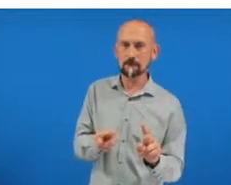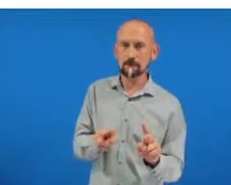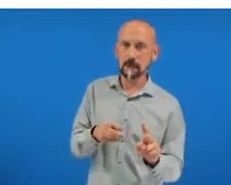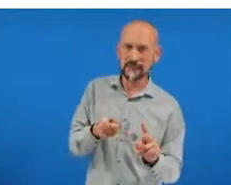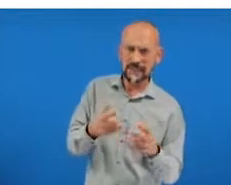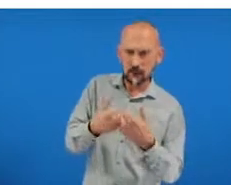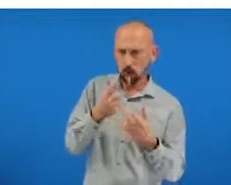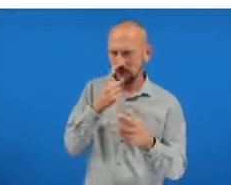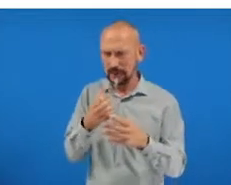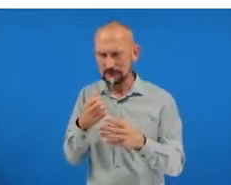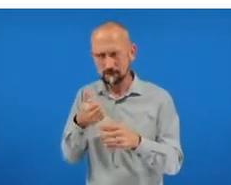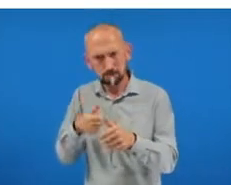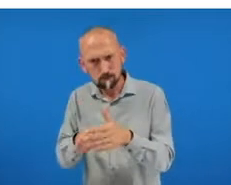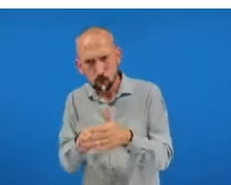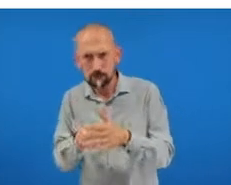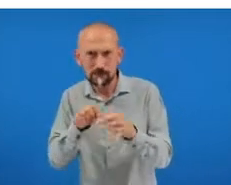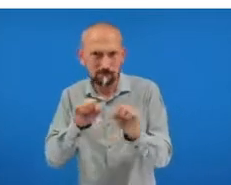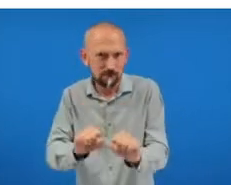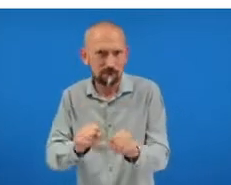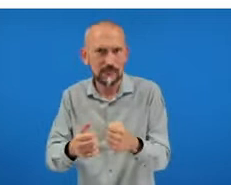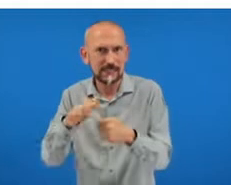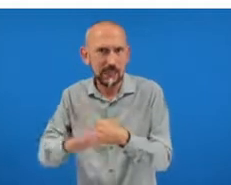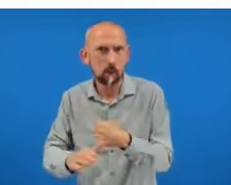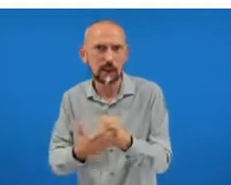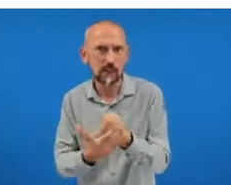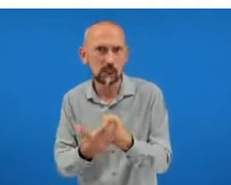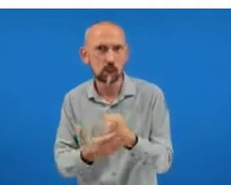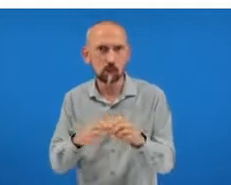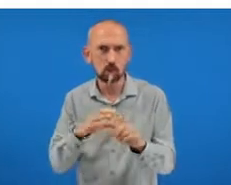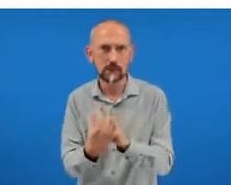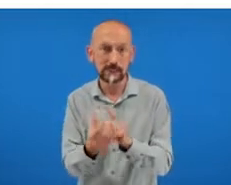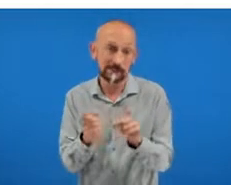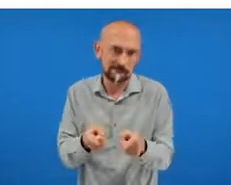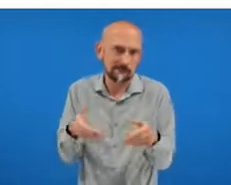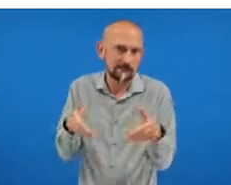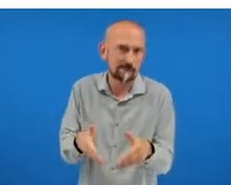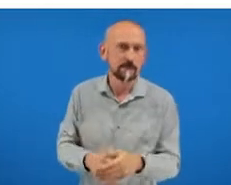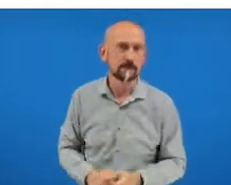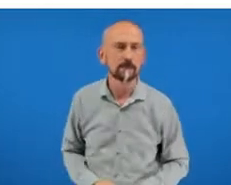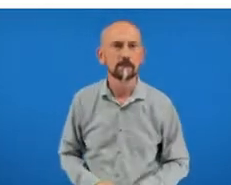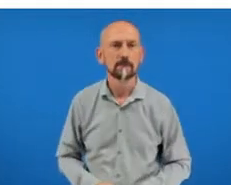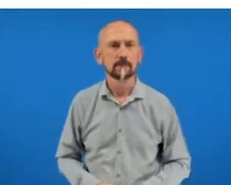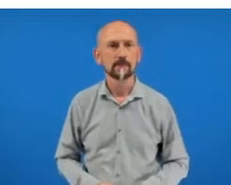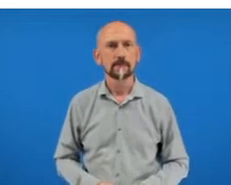Asian community in particular. Next slide, please.